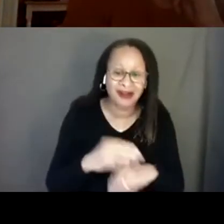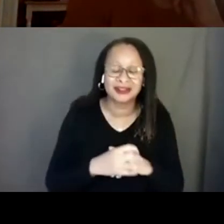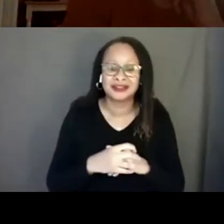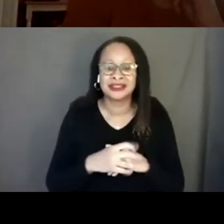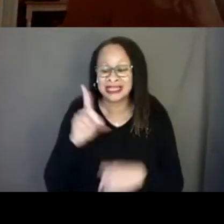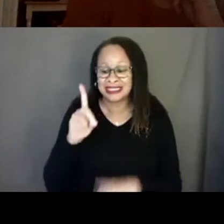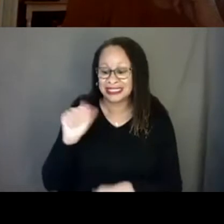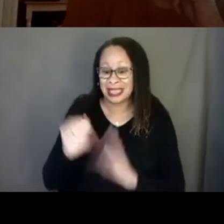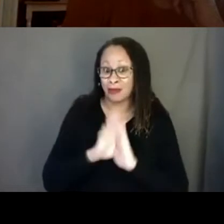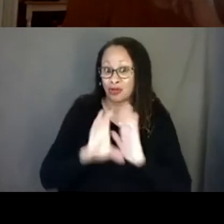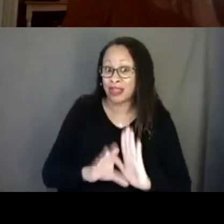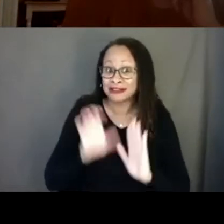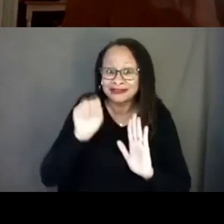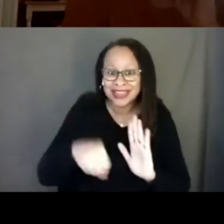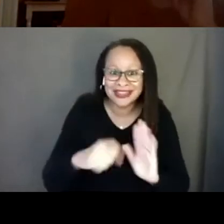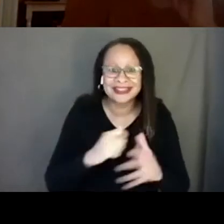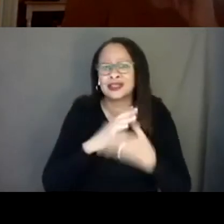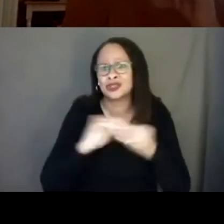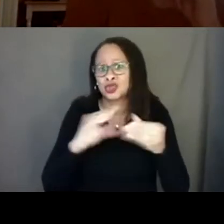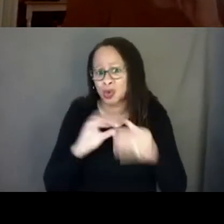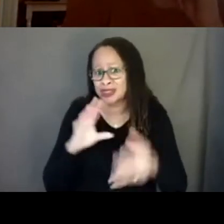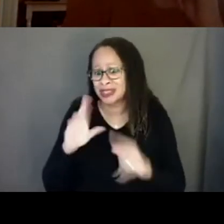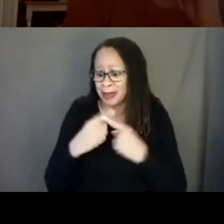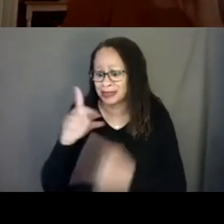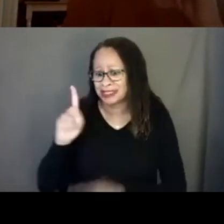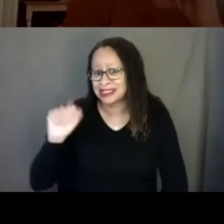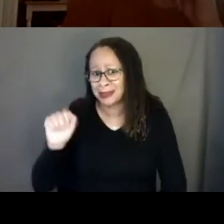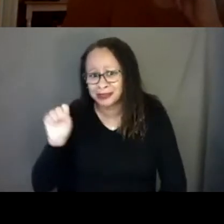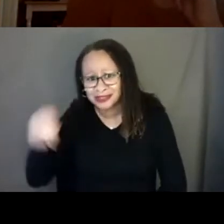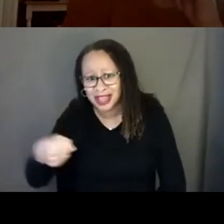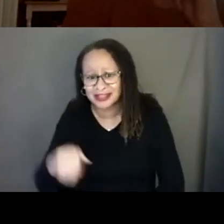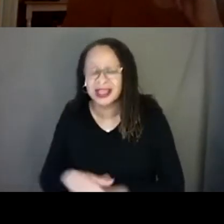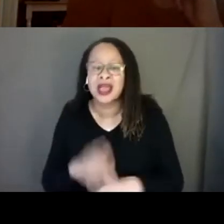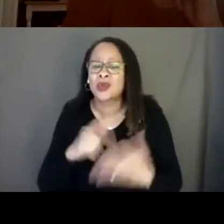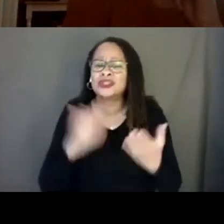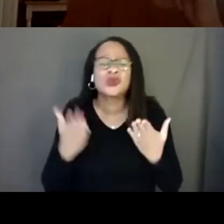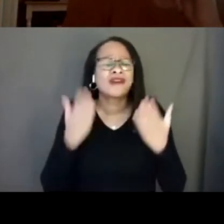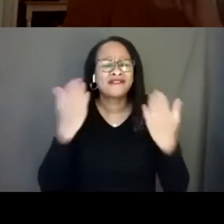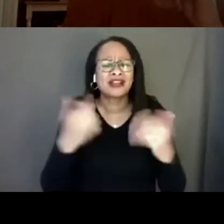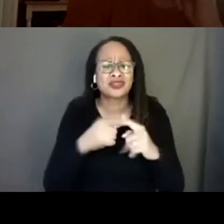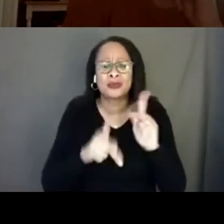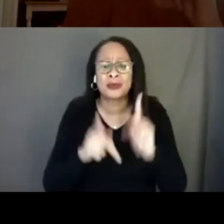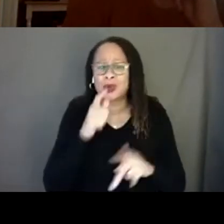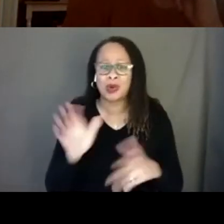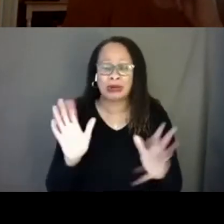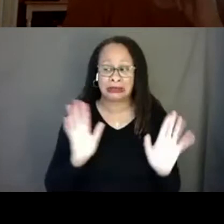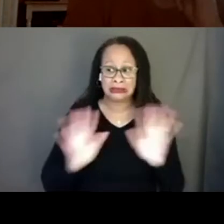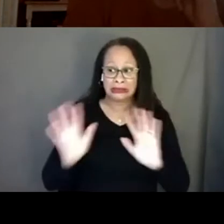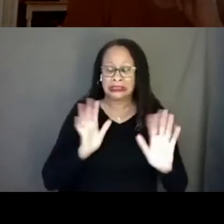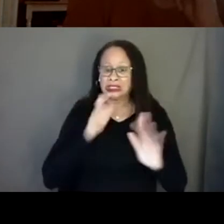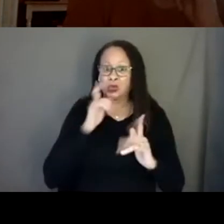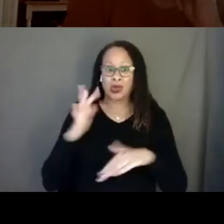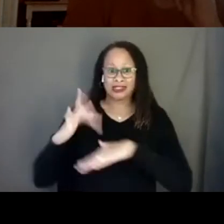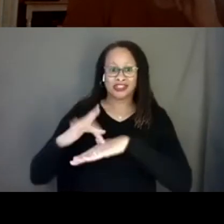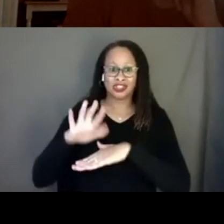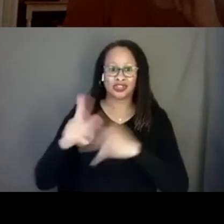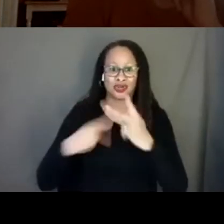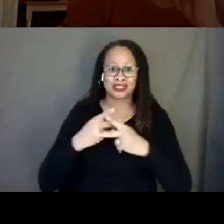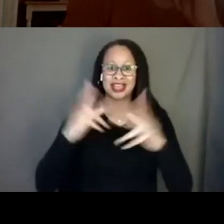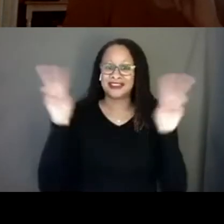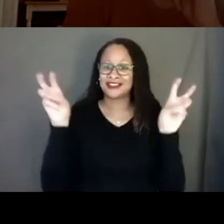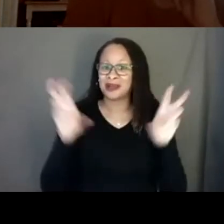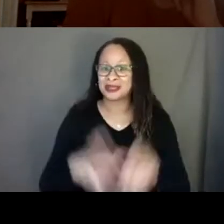disabled characters and disabled stories. What would your advice be to folks that are reluctant to touch those kinds of